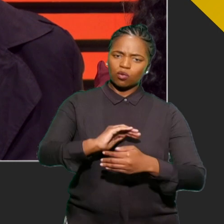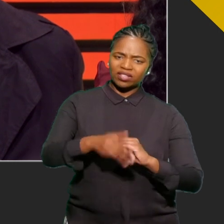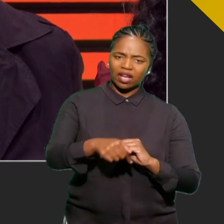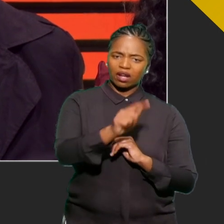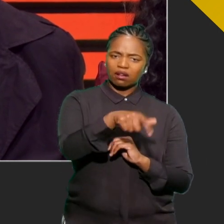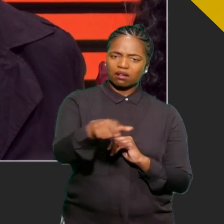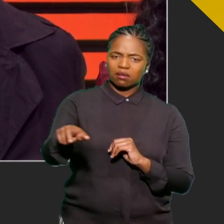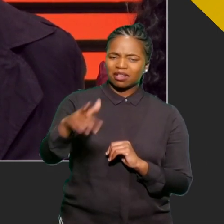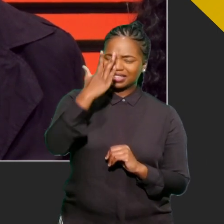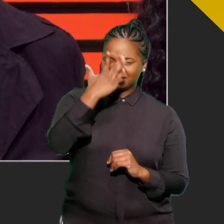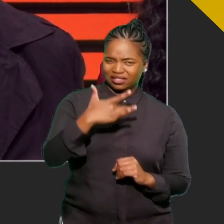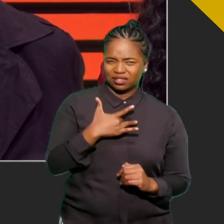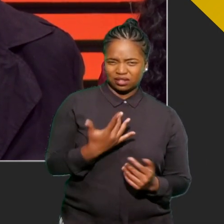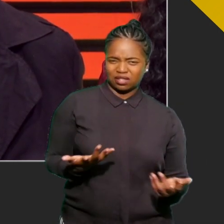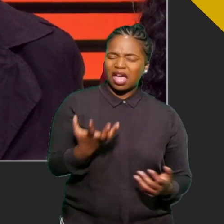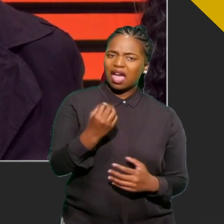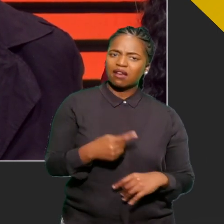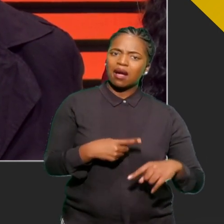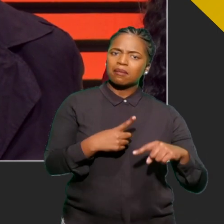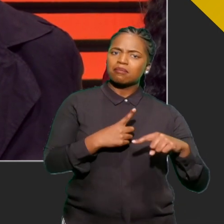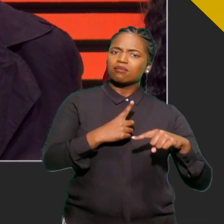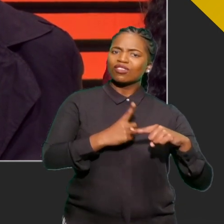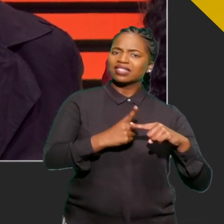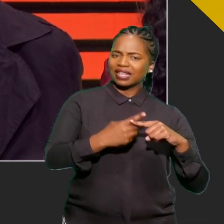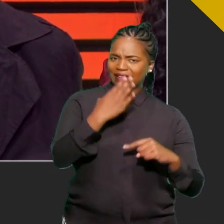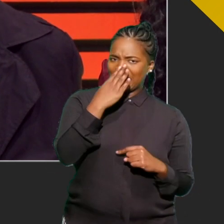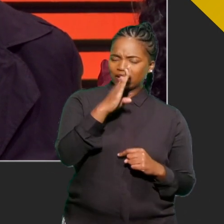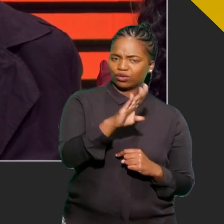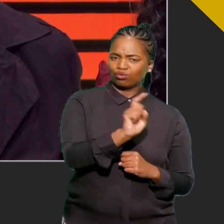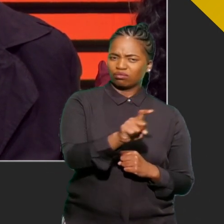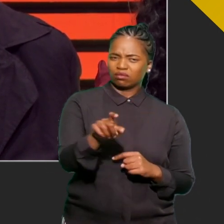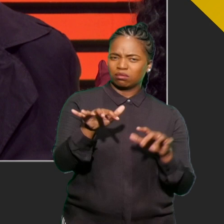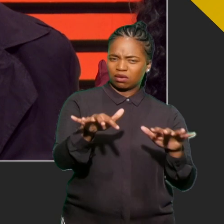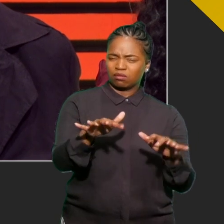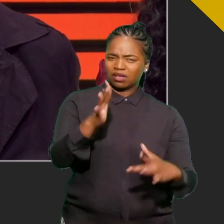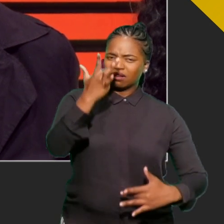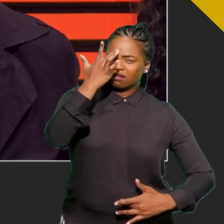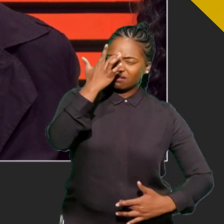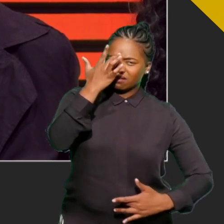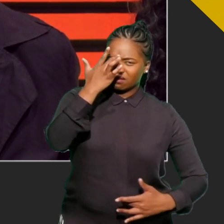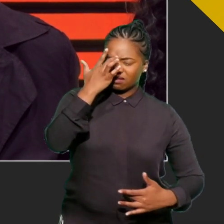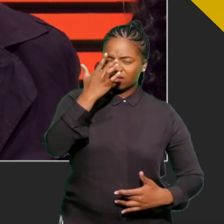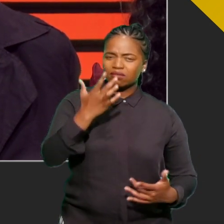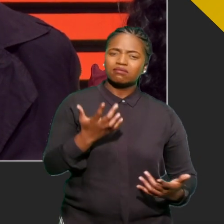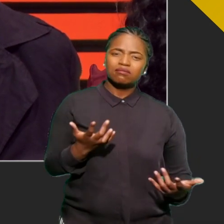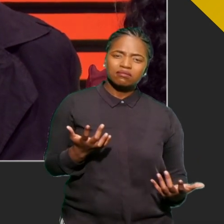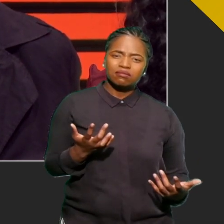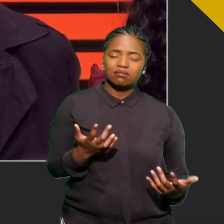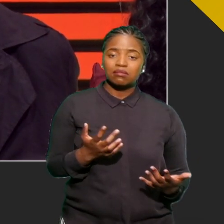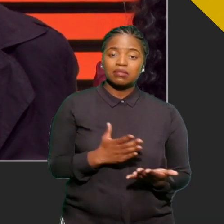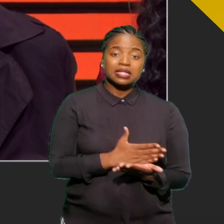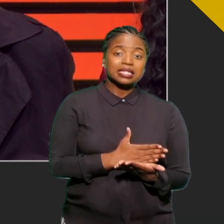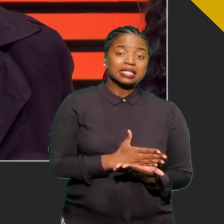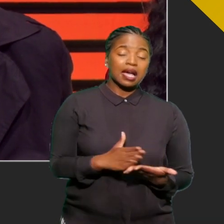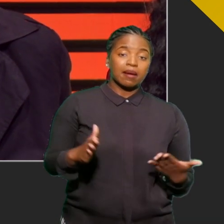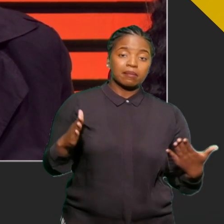You have to, you know, have a positive attitude towards the patient. Mm. So, well, with some